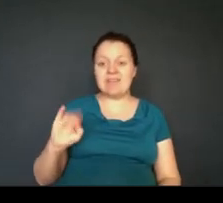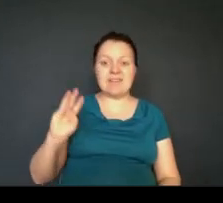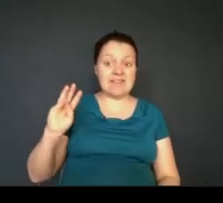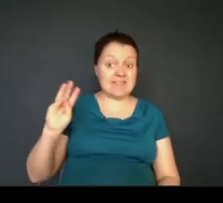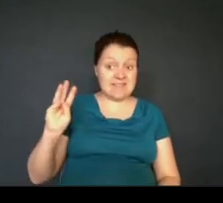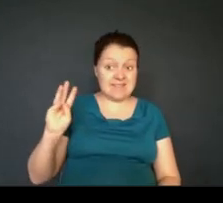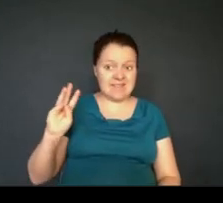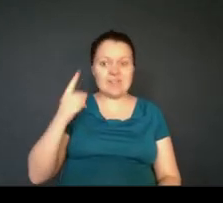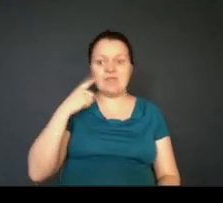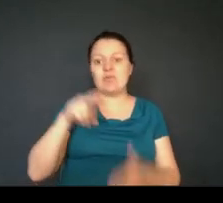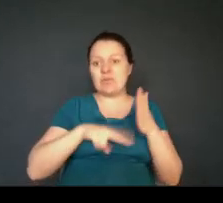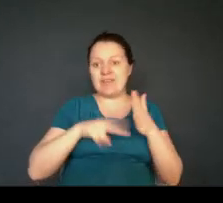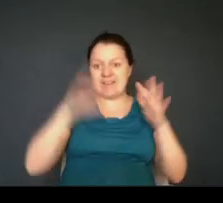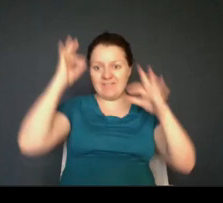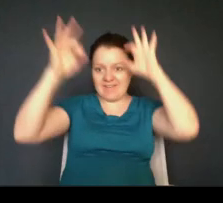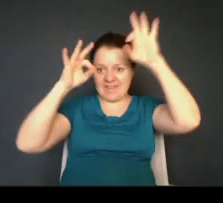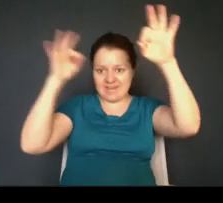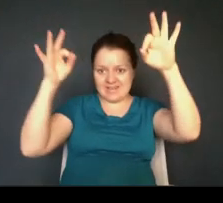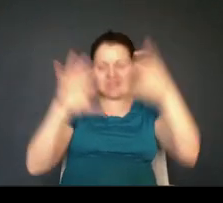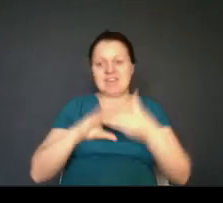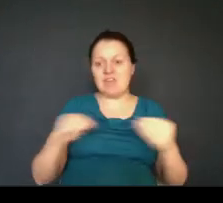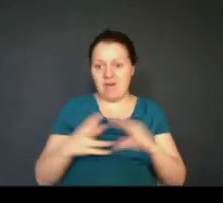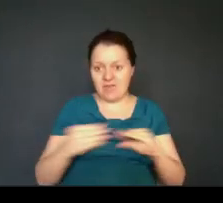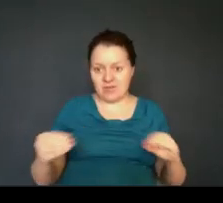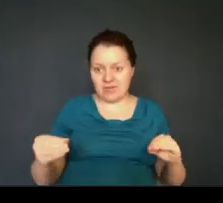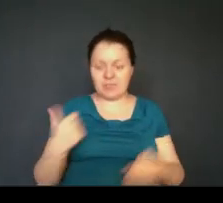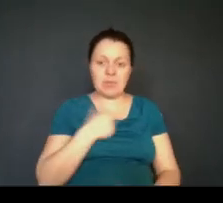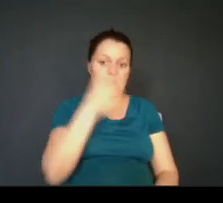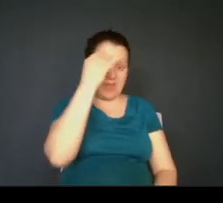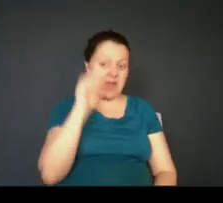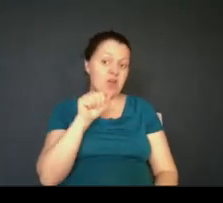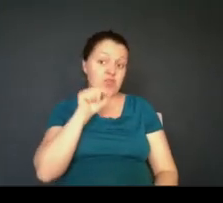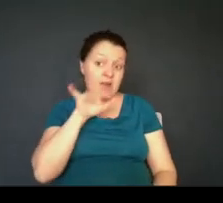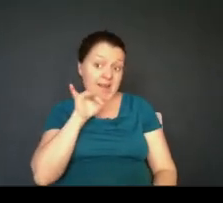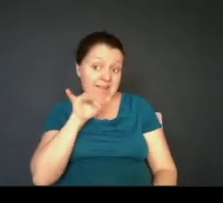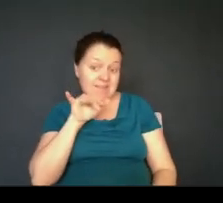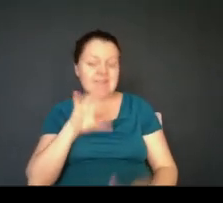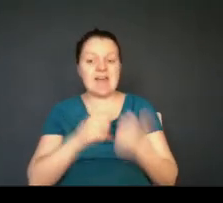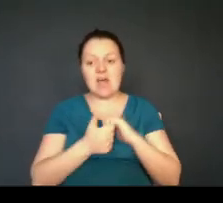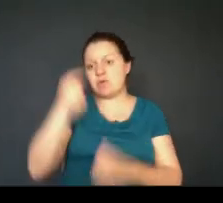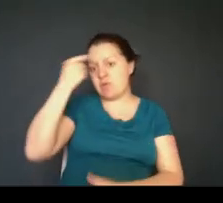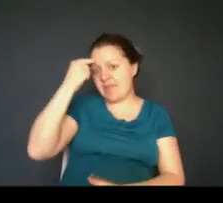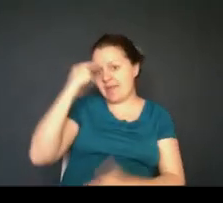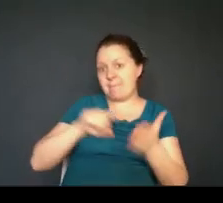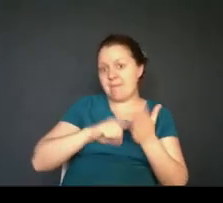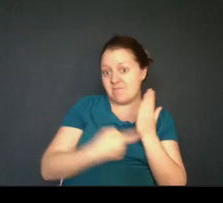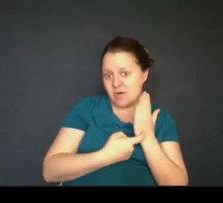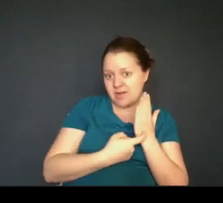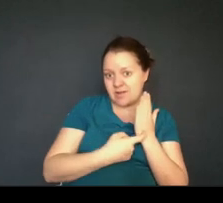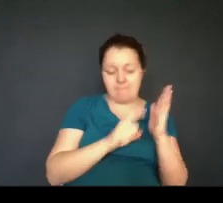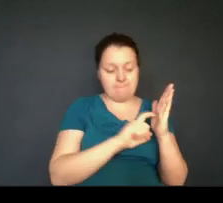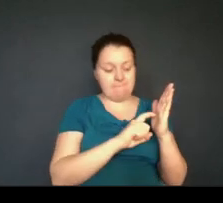And today we're going to be talking about some dragons and how to think metaphorically. And remember that a metaphor is saying that